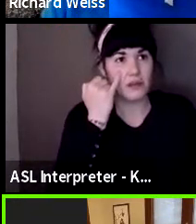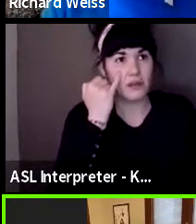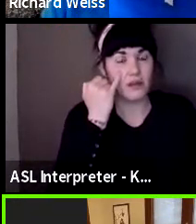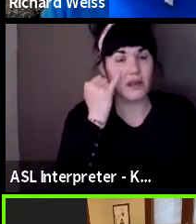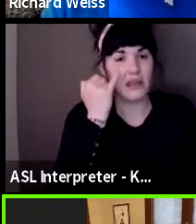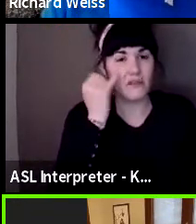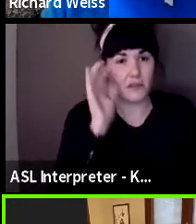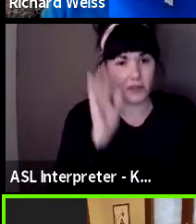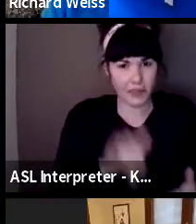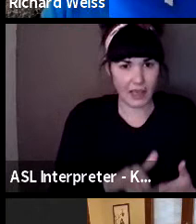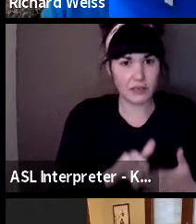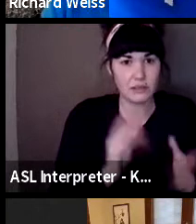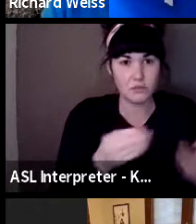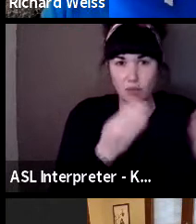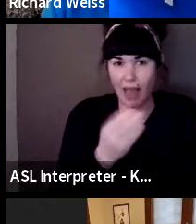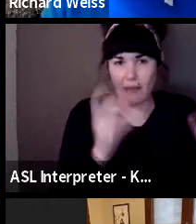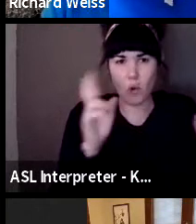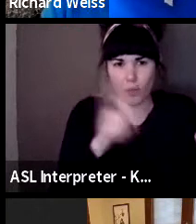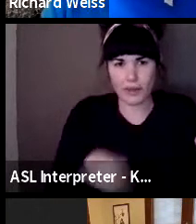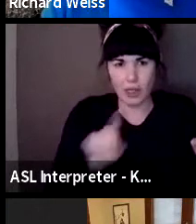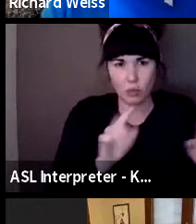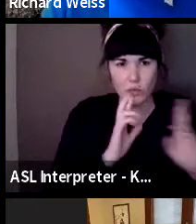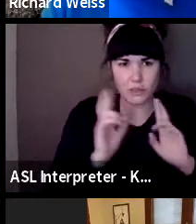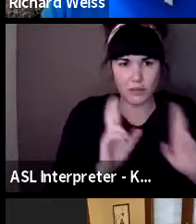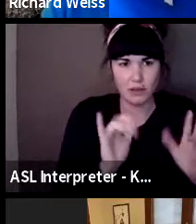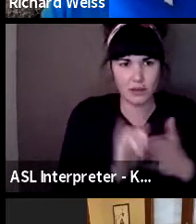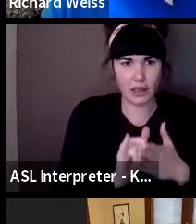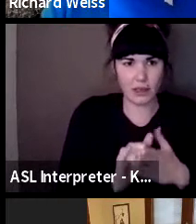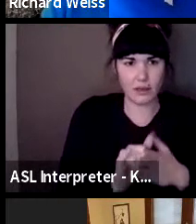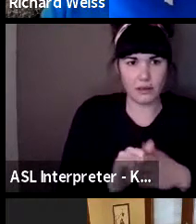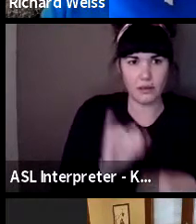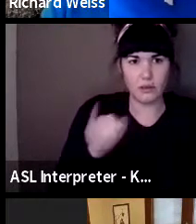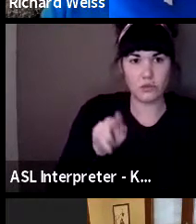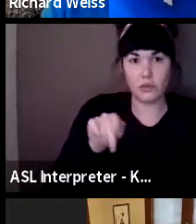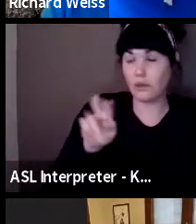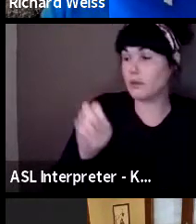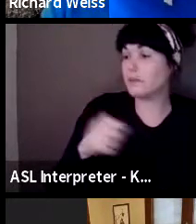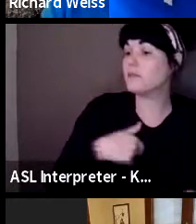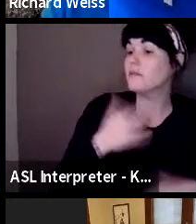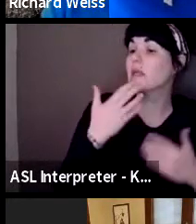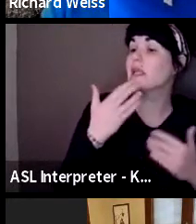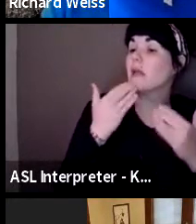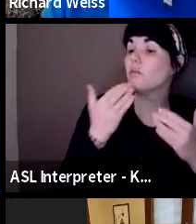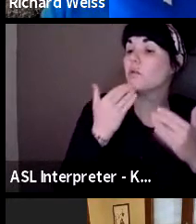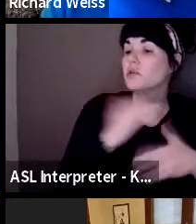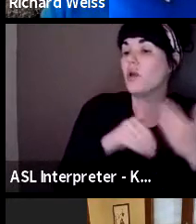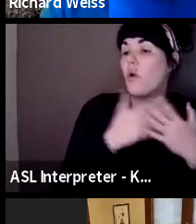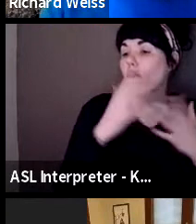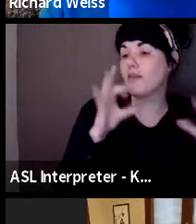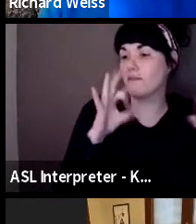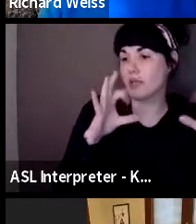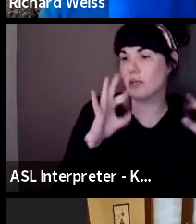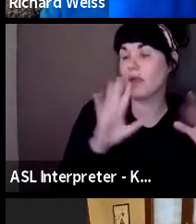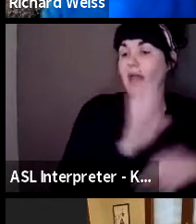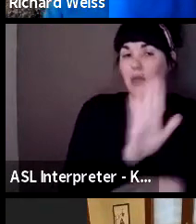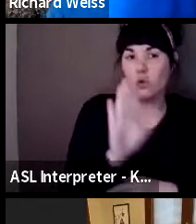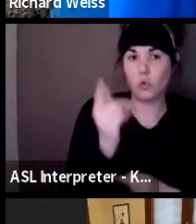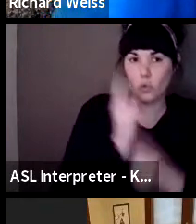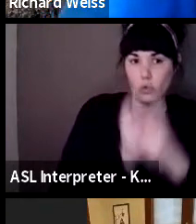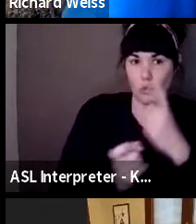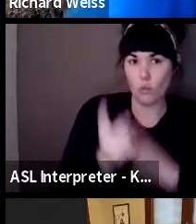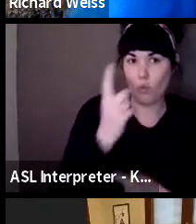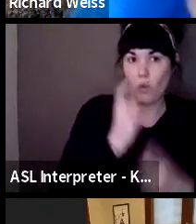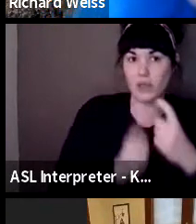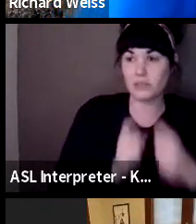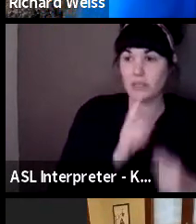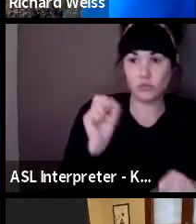to. Well, and I appreciate all the feedback and the questions, and certainly the relationship to